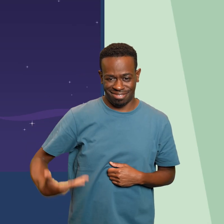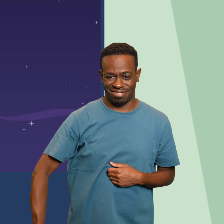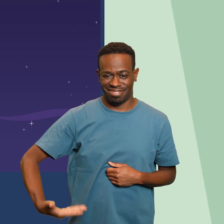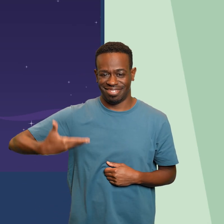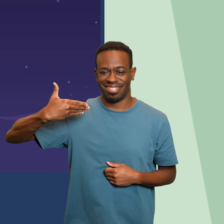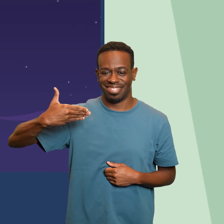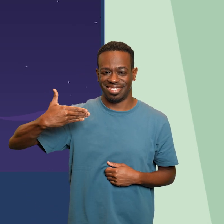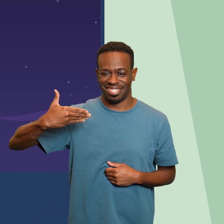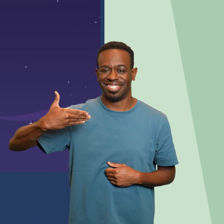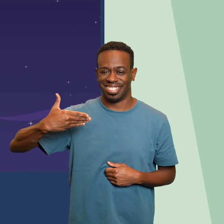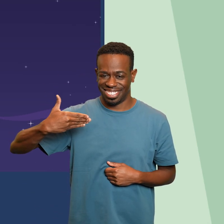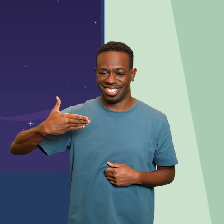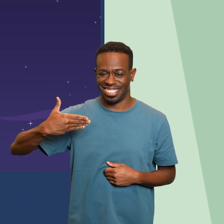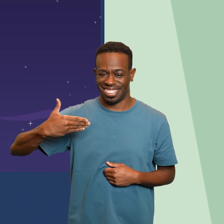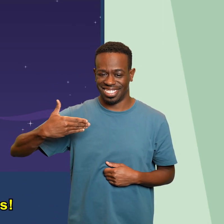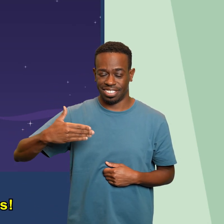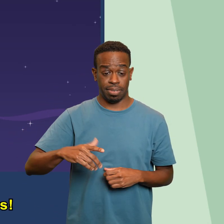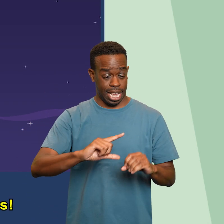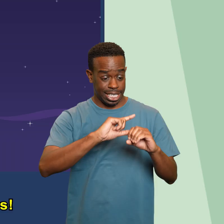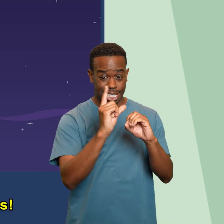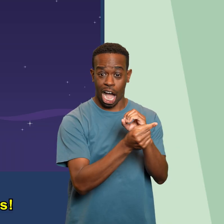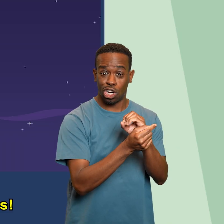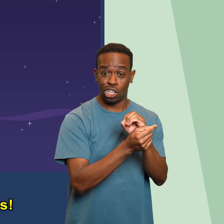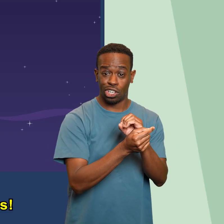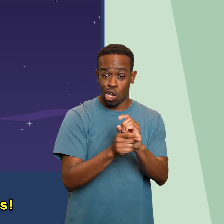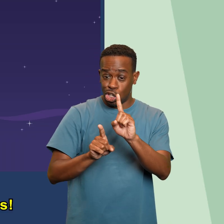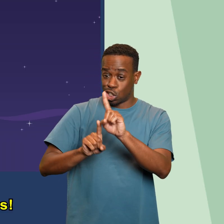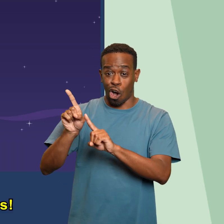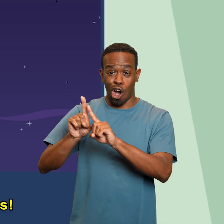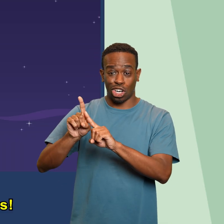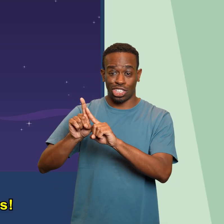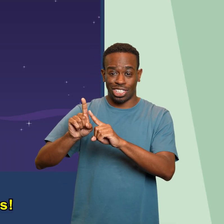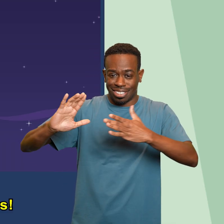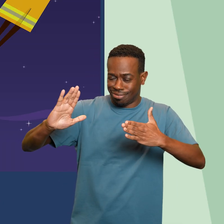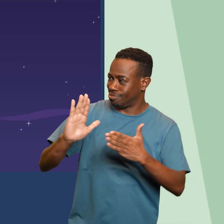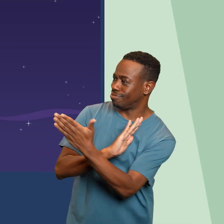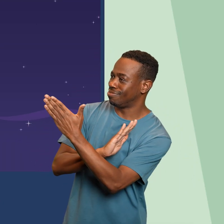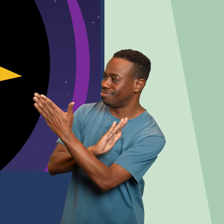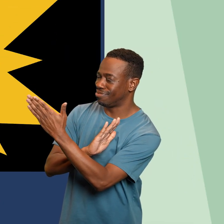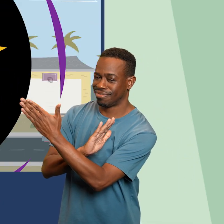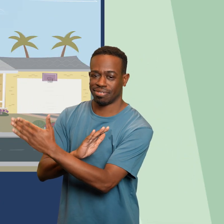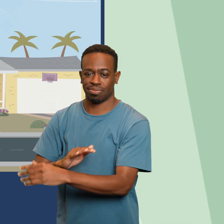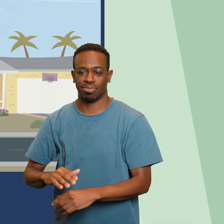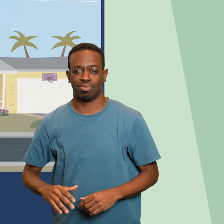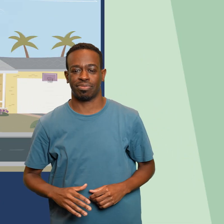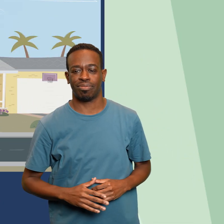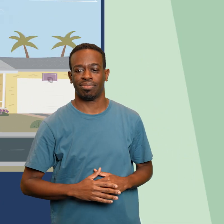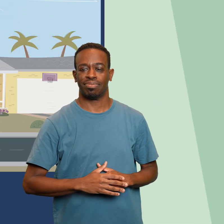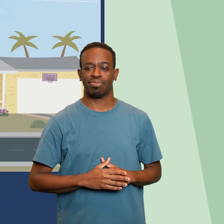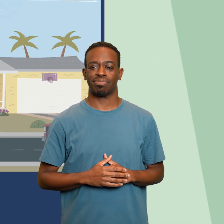Firefighter Larry! To Saturn, then the stars.